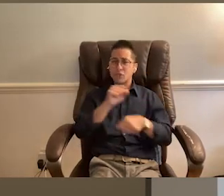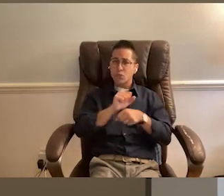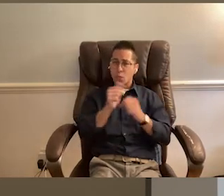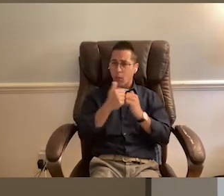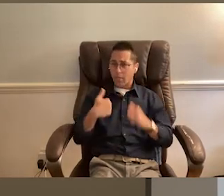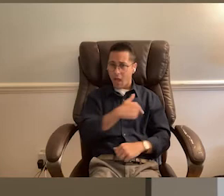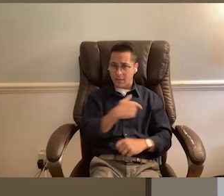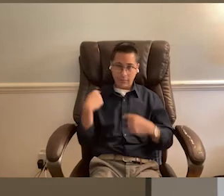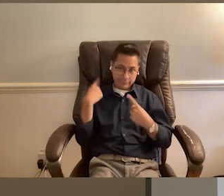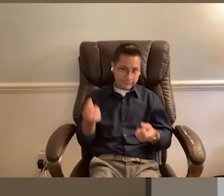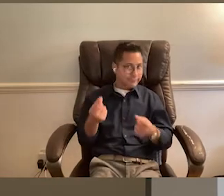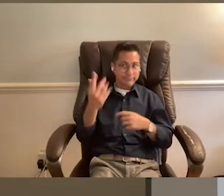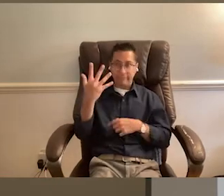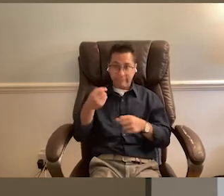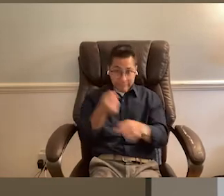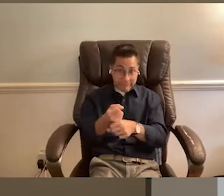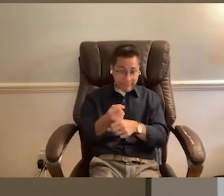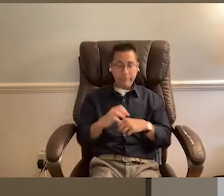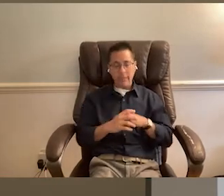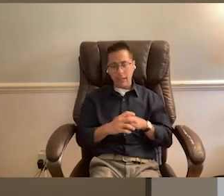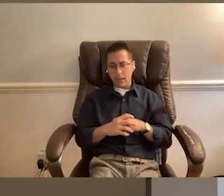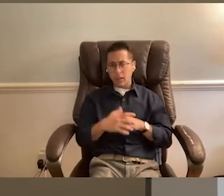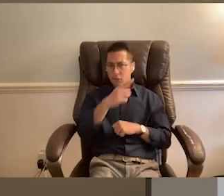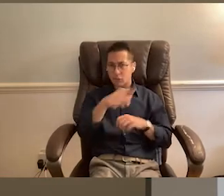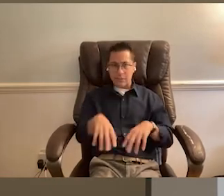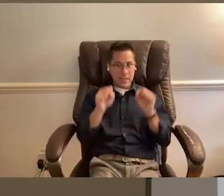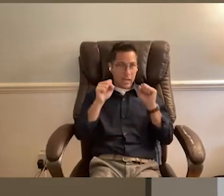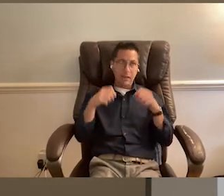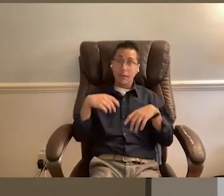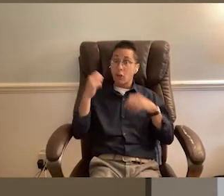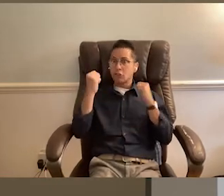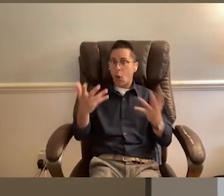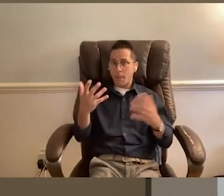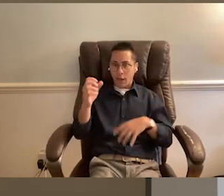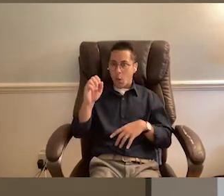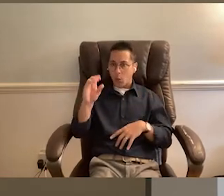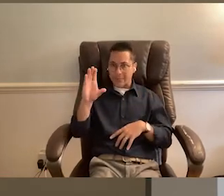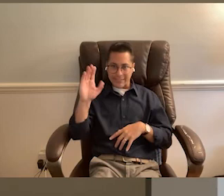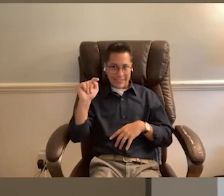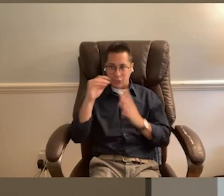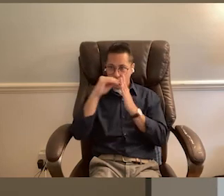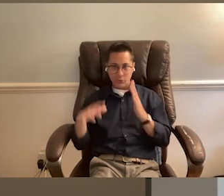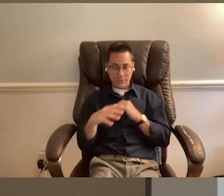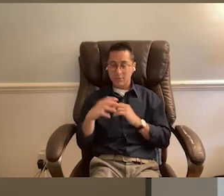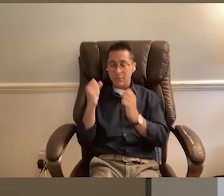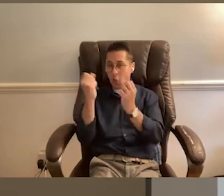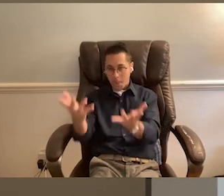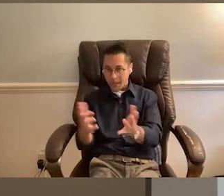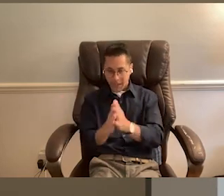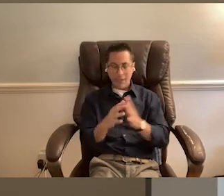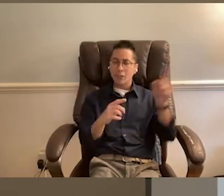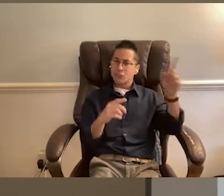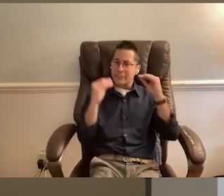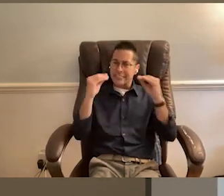sculpture. At the end of the semester, he said, I cannot take OCT students anymore. It made me feel bad about myself for them not